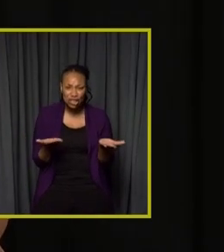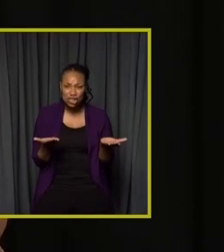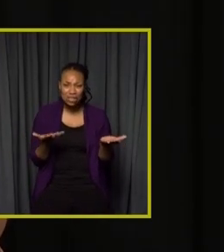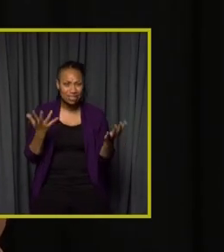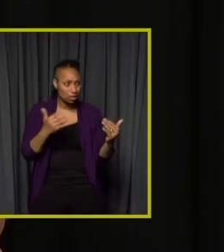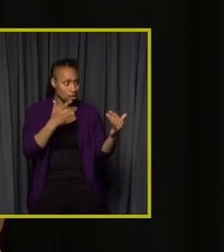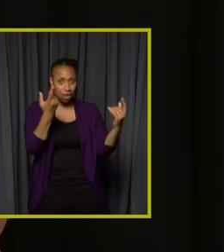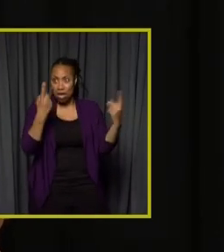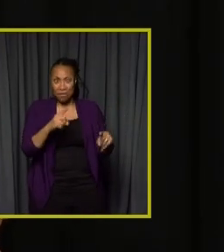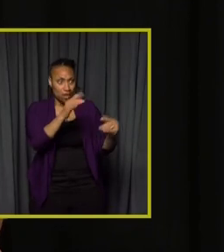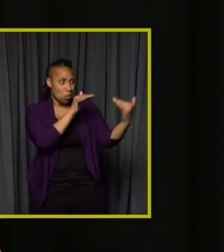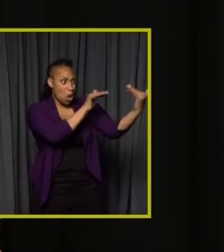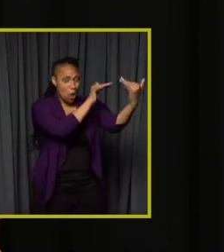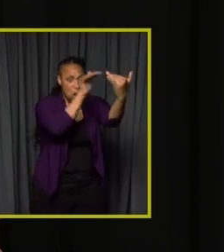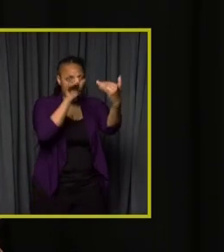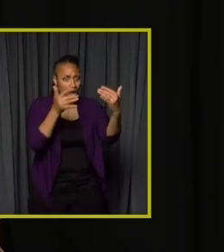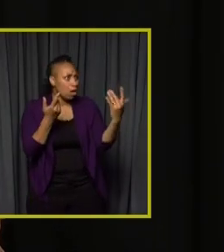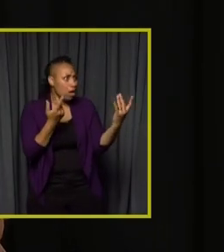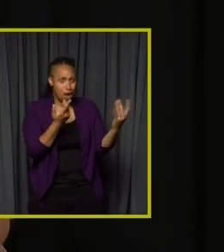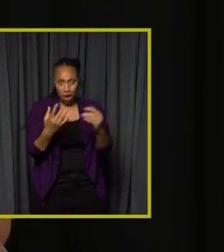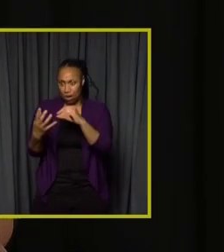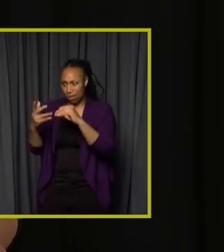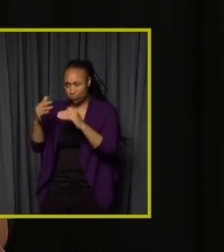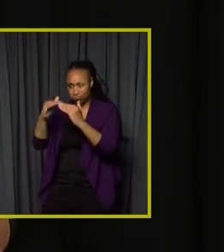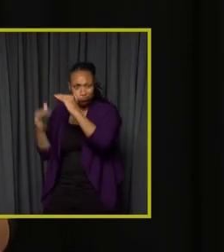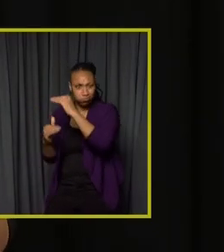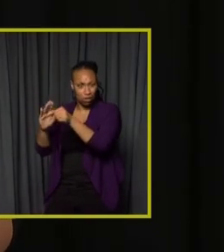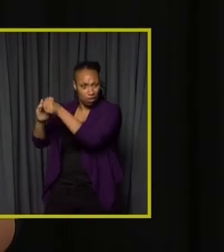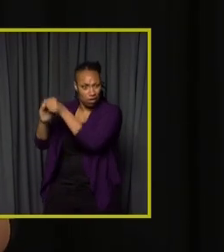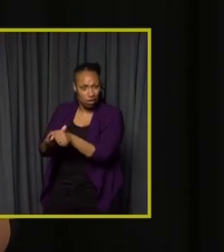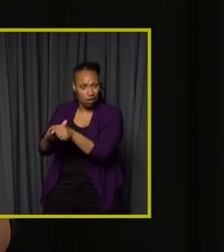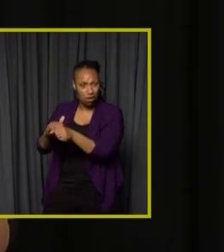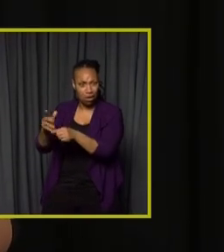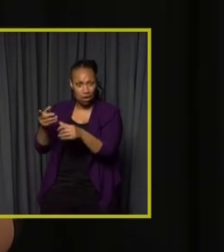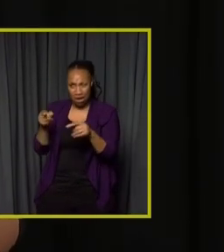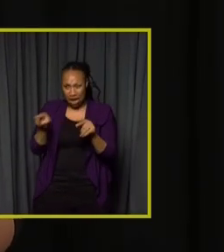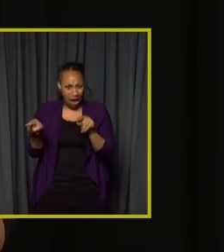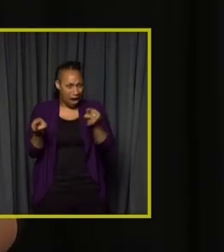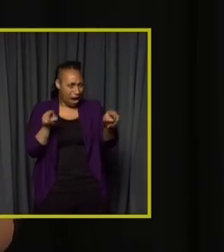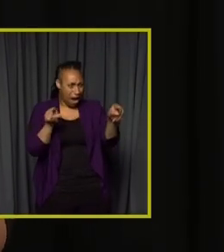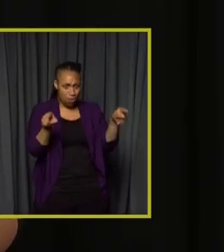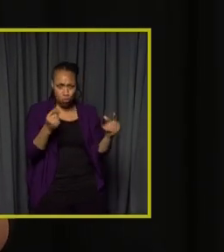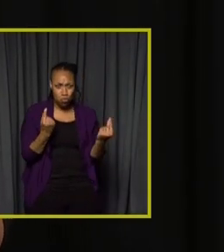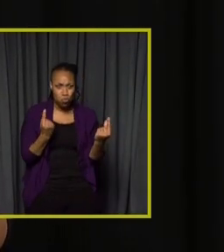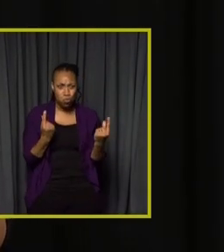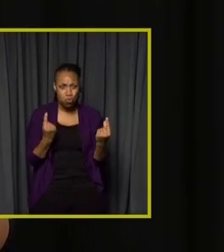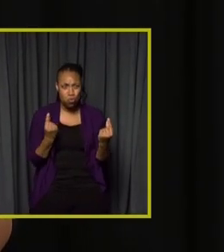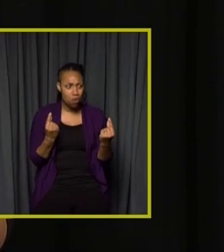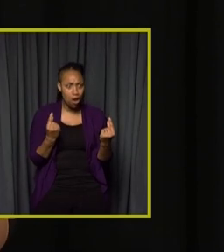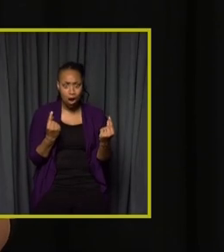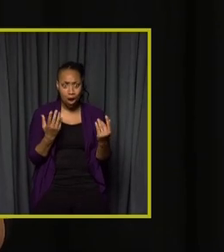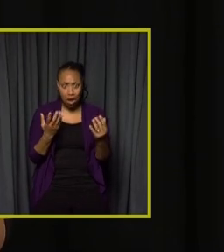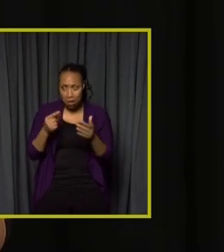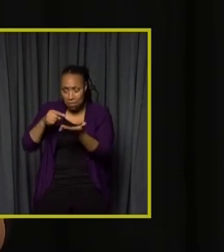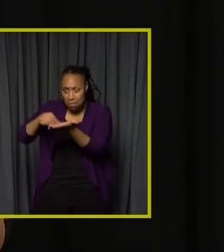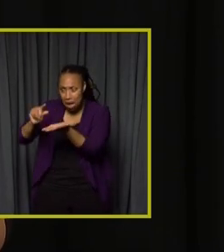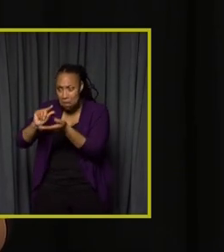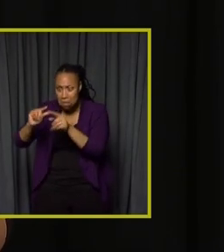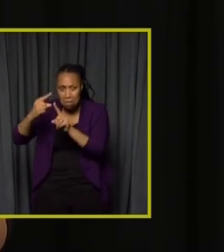and abroad, because people are being forced to choose between rent and medicine and